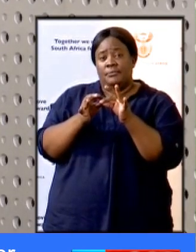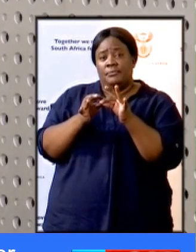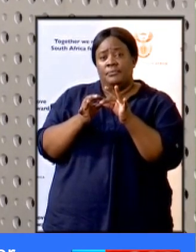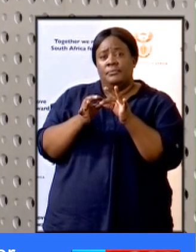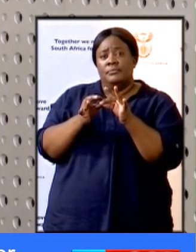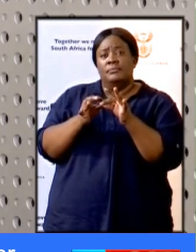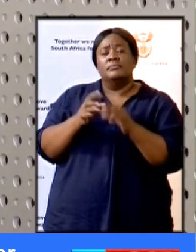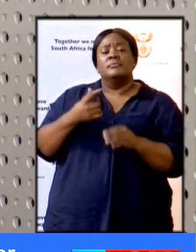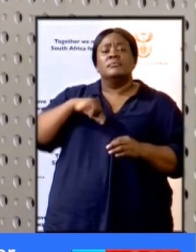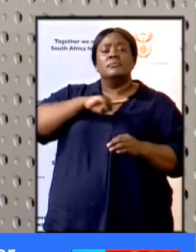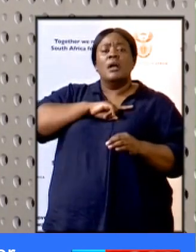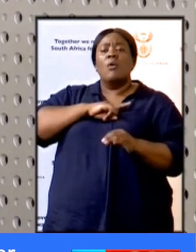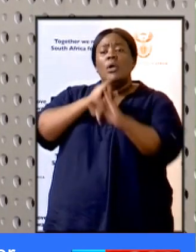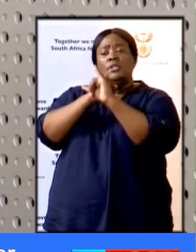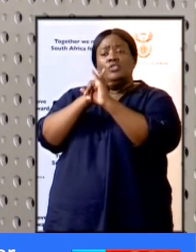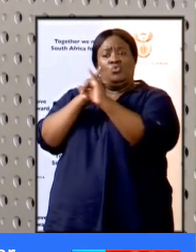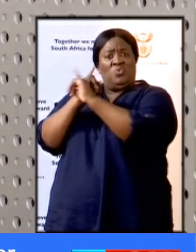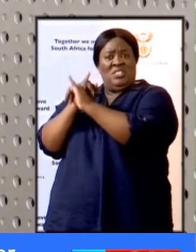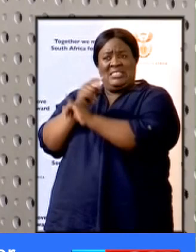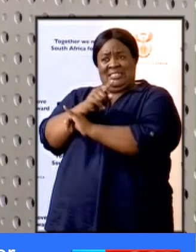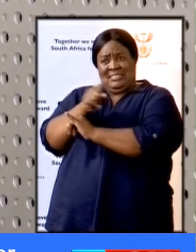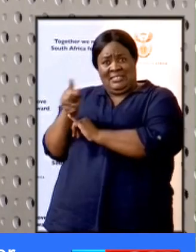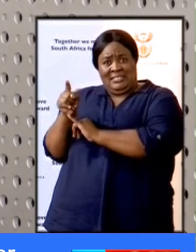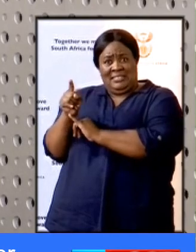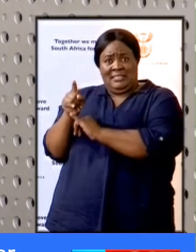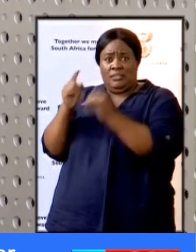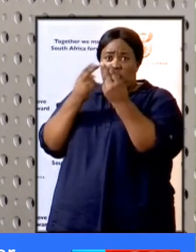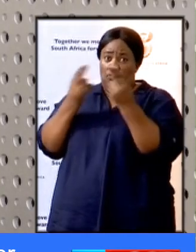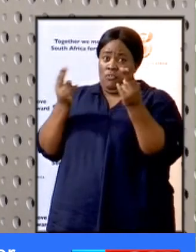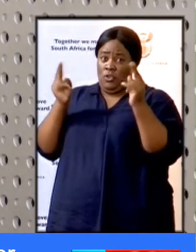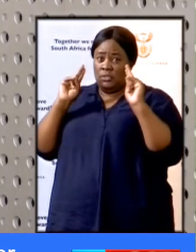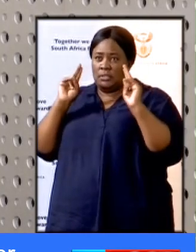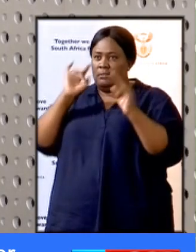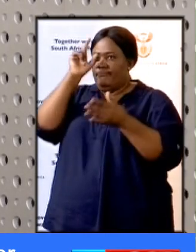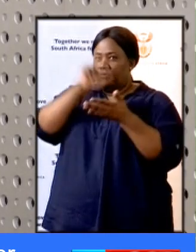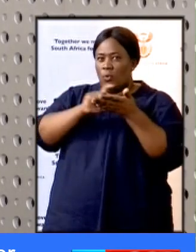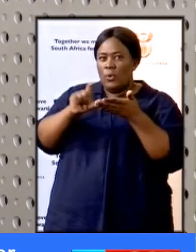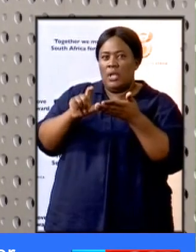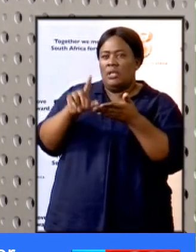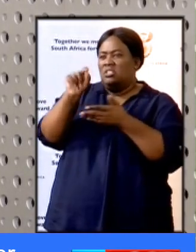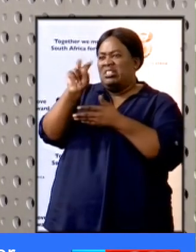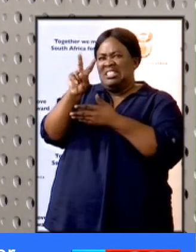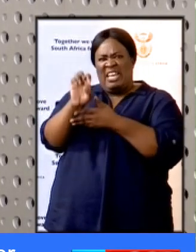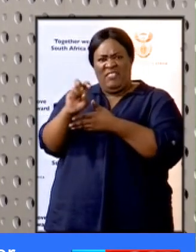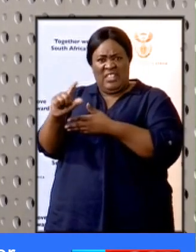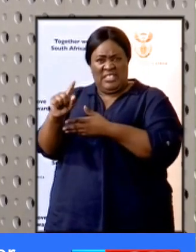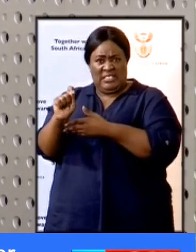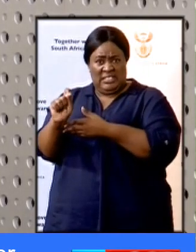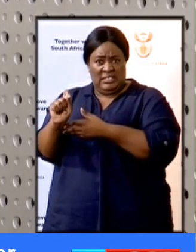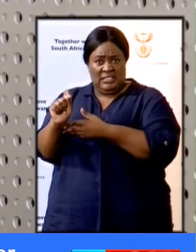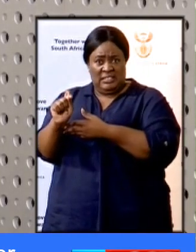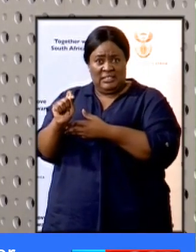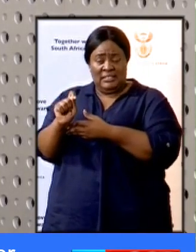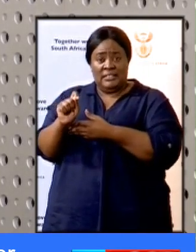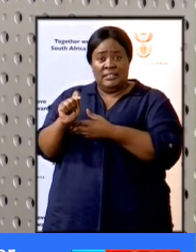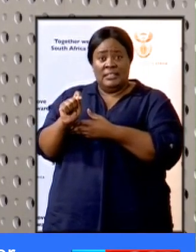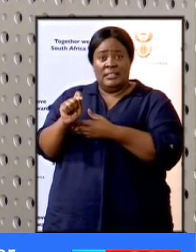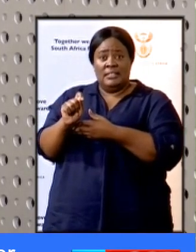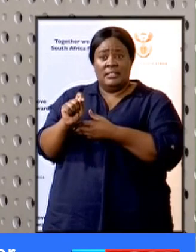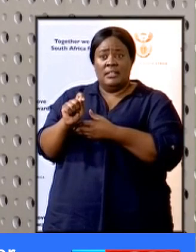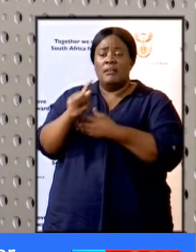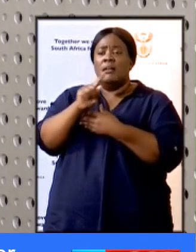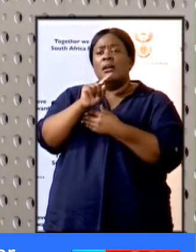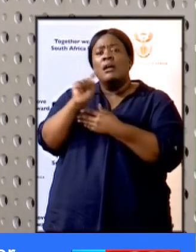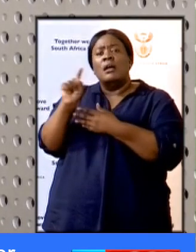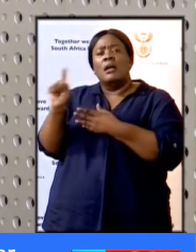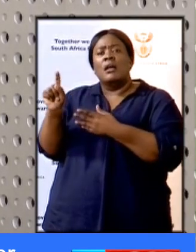our formal institutions in the post-school education and training sector are made up